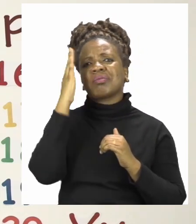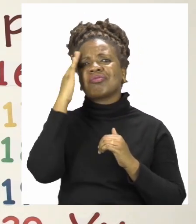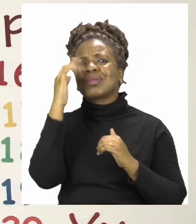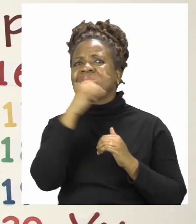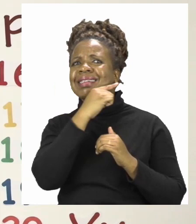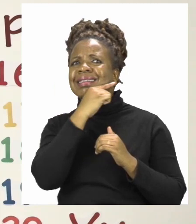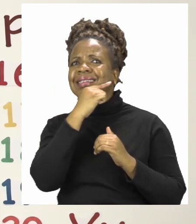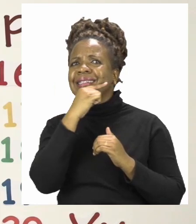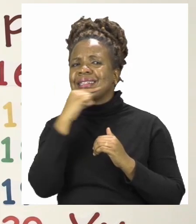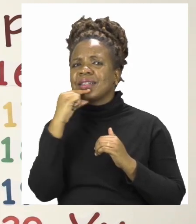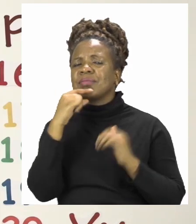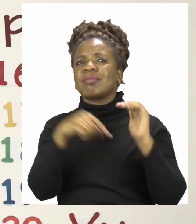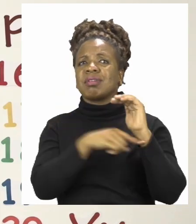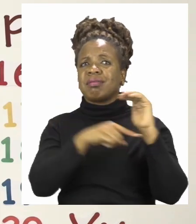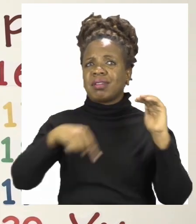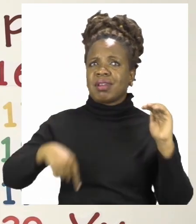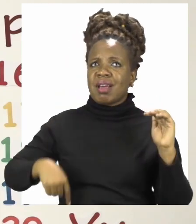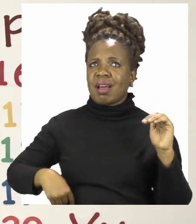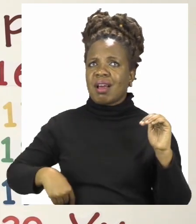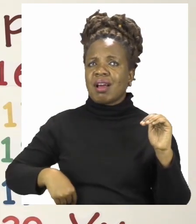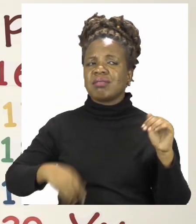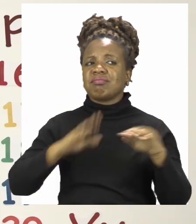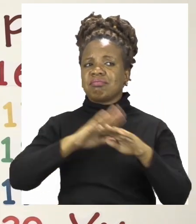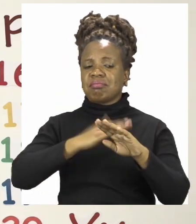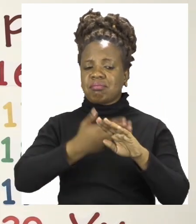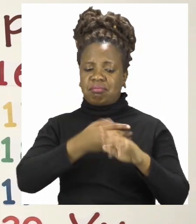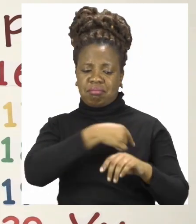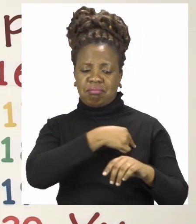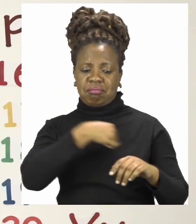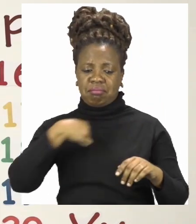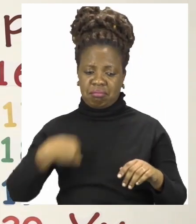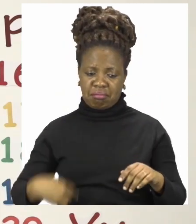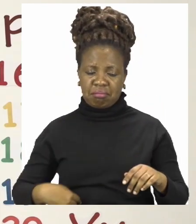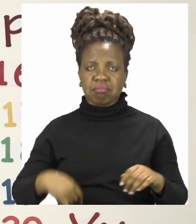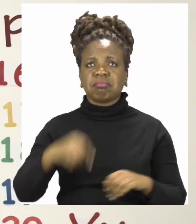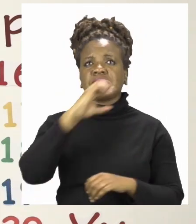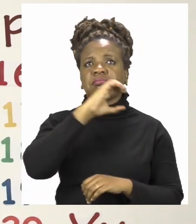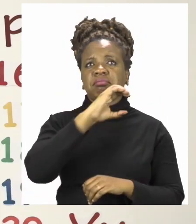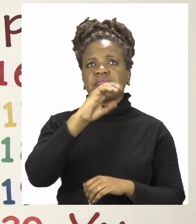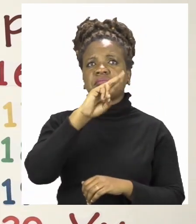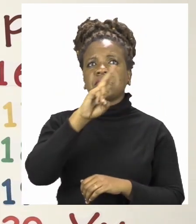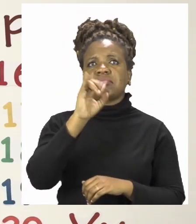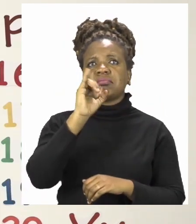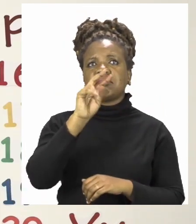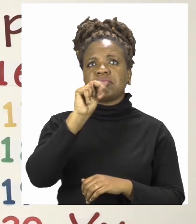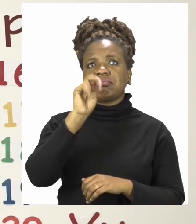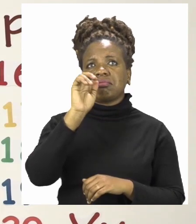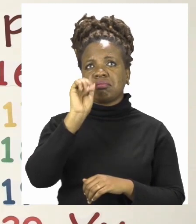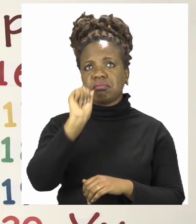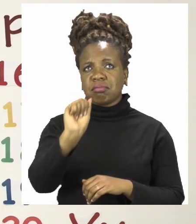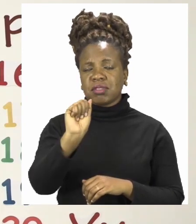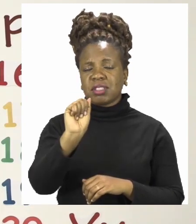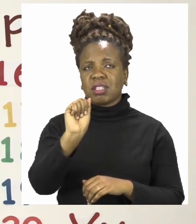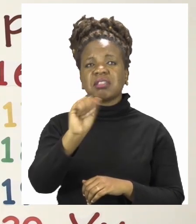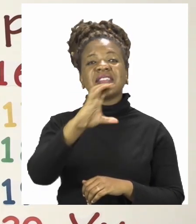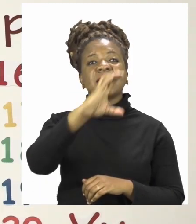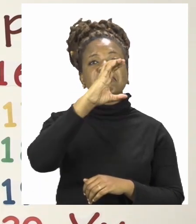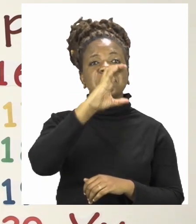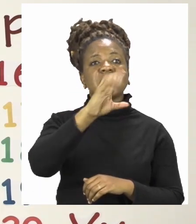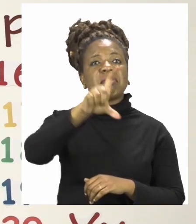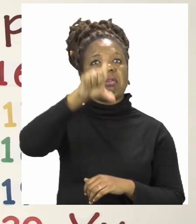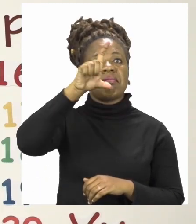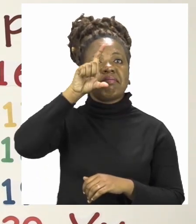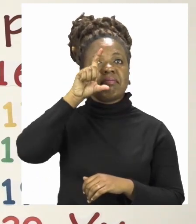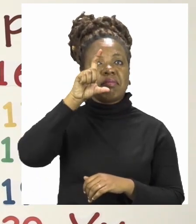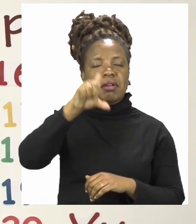April, but I have chosen the month of May. Capital letter M because we know the name of the month. And